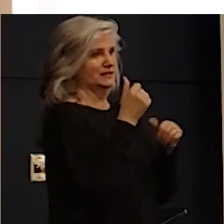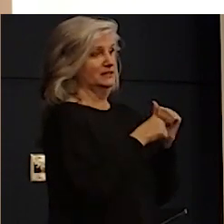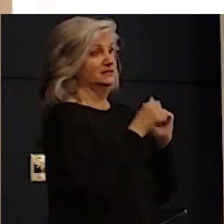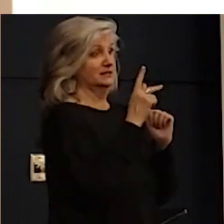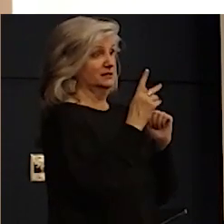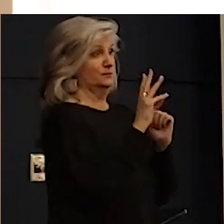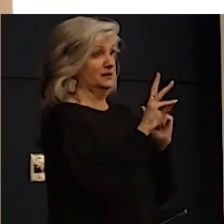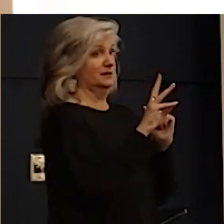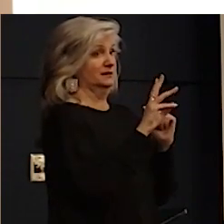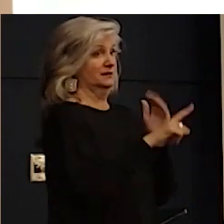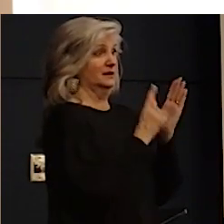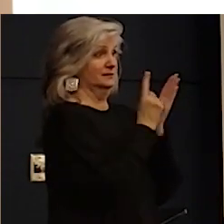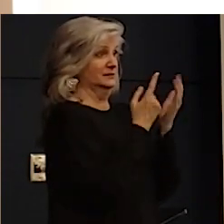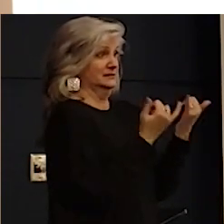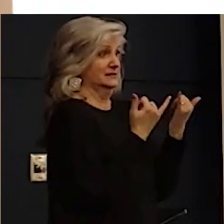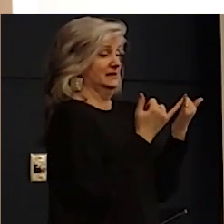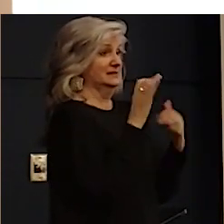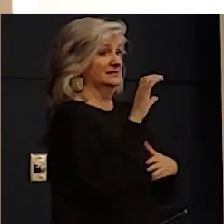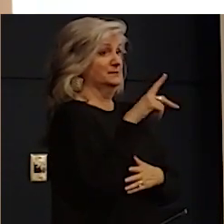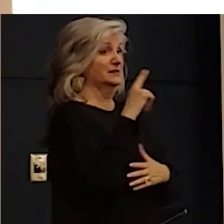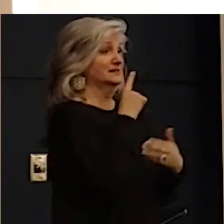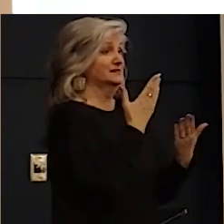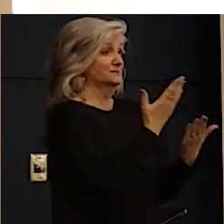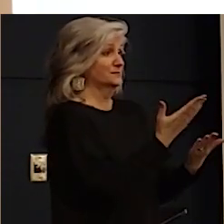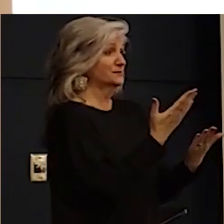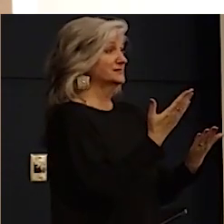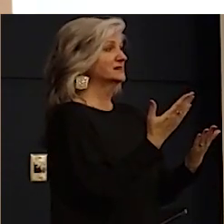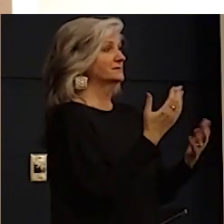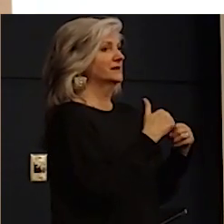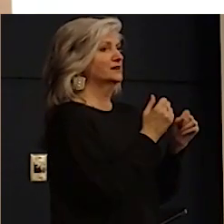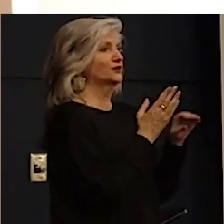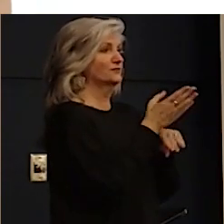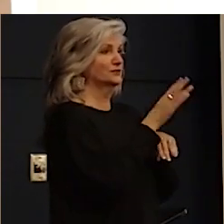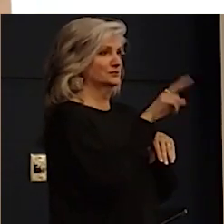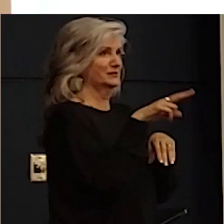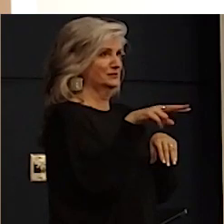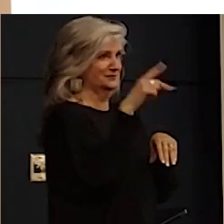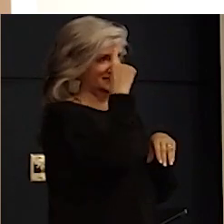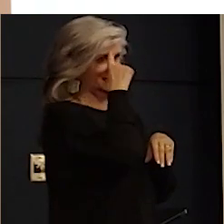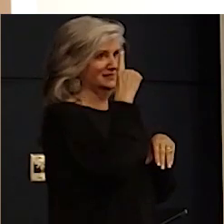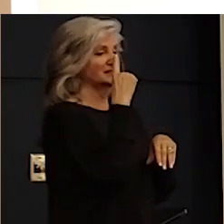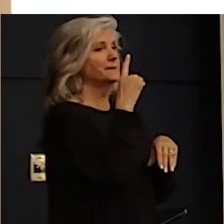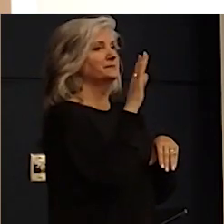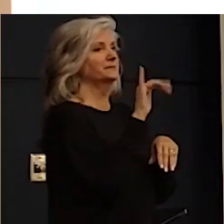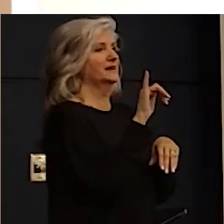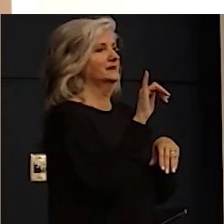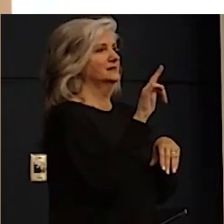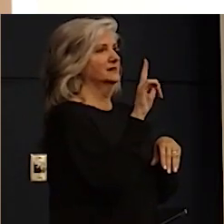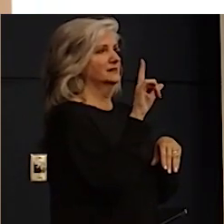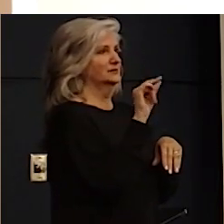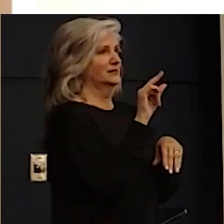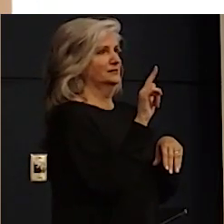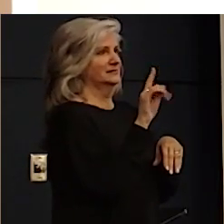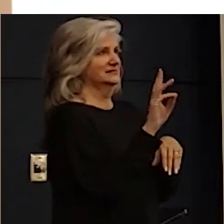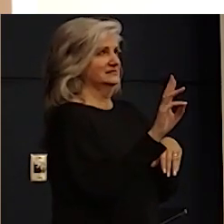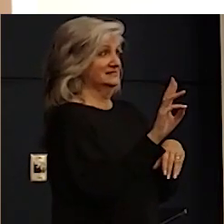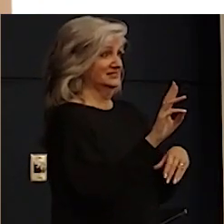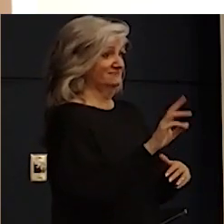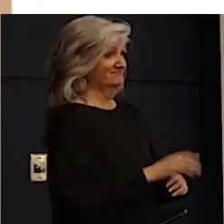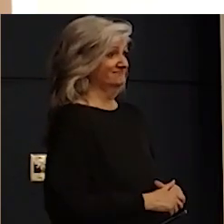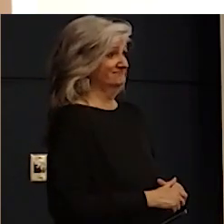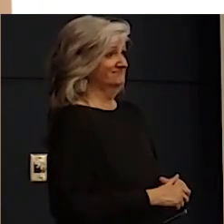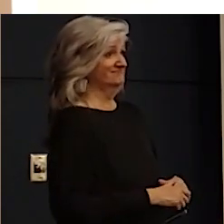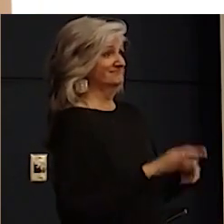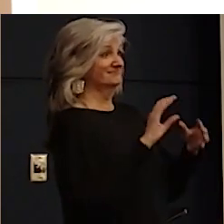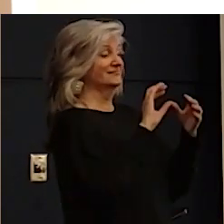today. What CenterPoint is proposing, it would make it over 22 cents by 2026. These